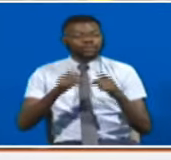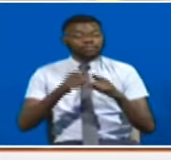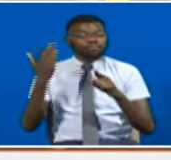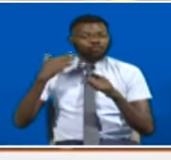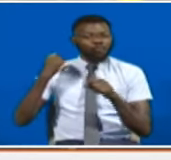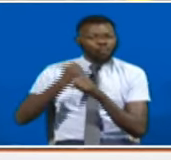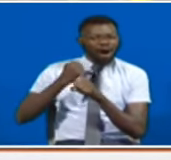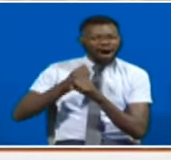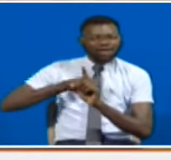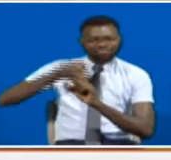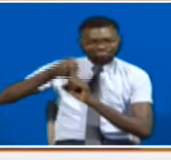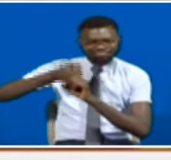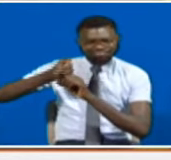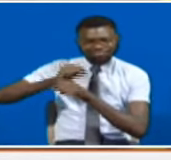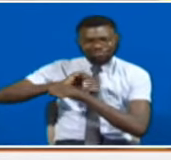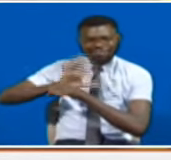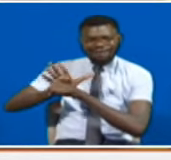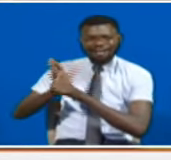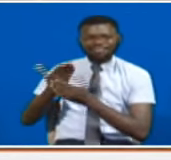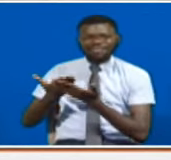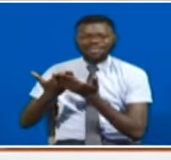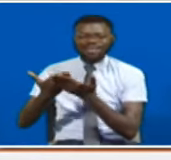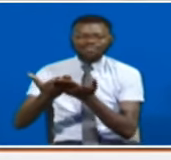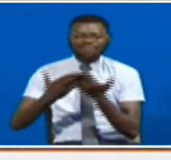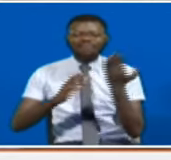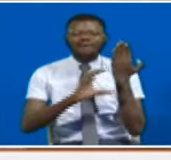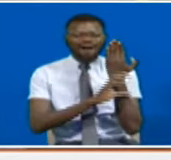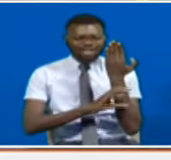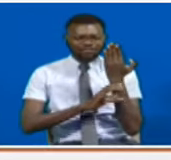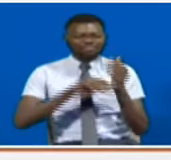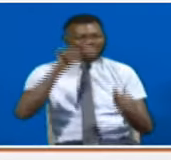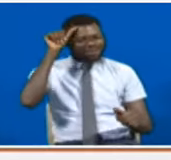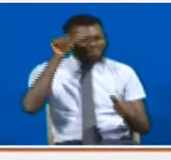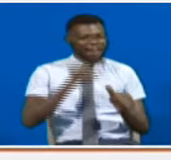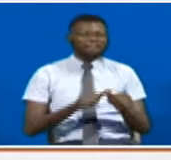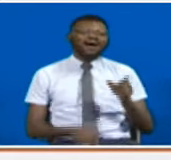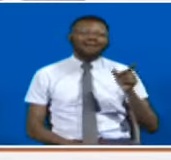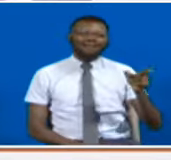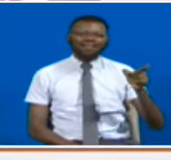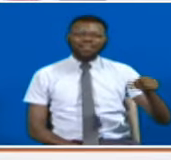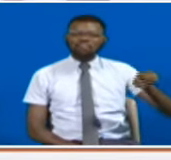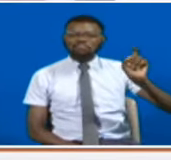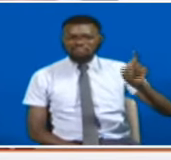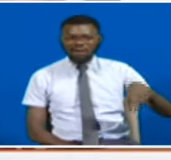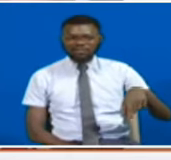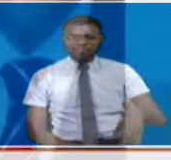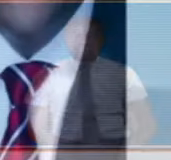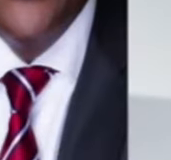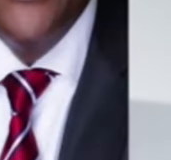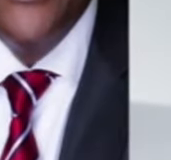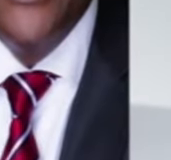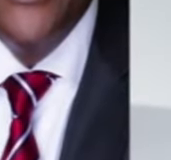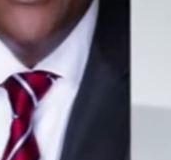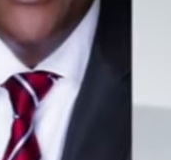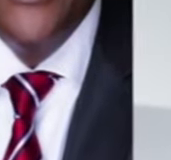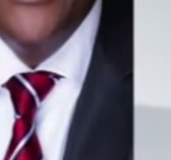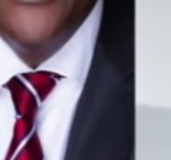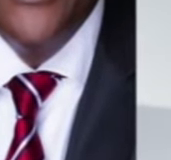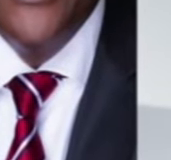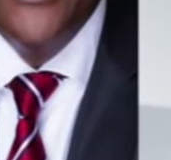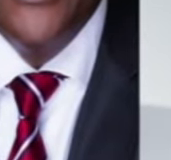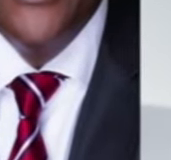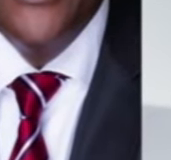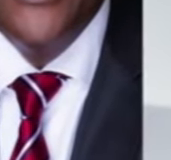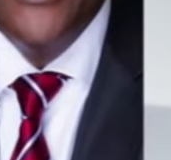COVID-19 is something that majority remember him for whenever he is mentioned. Amoth also